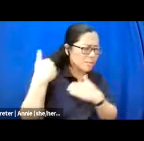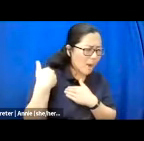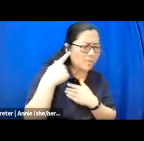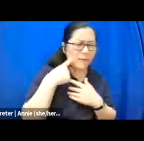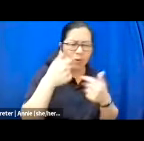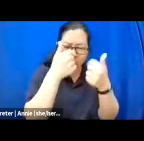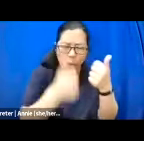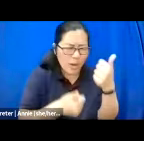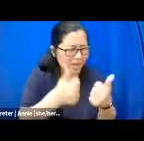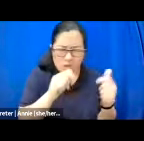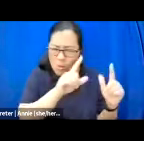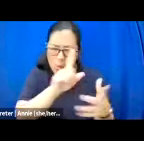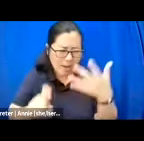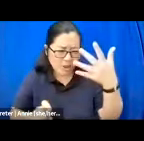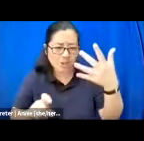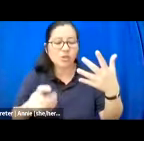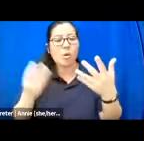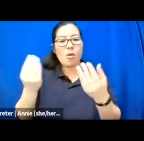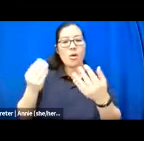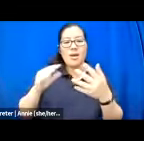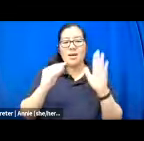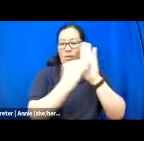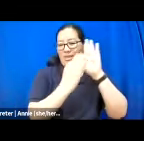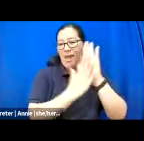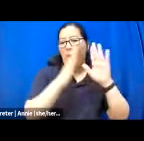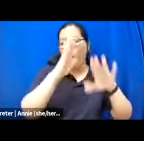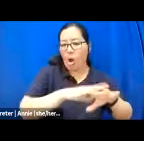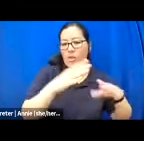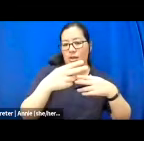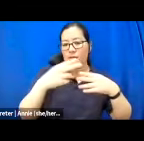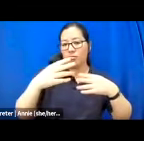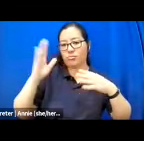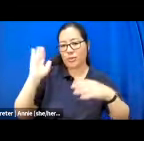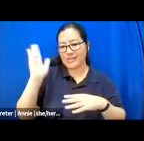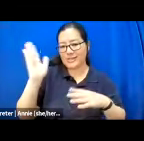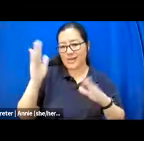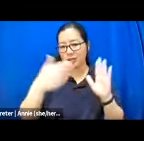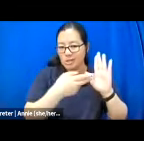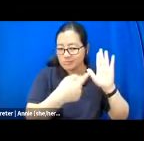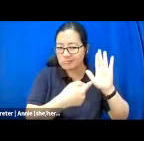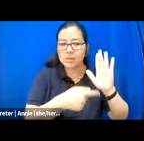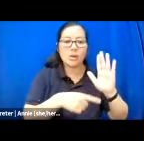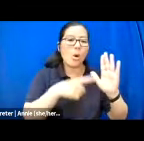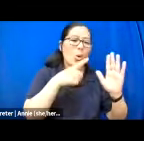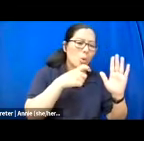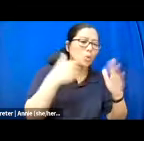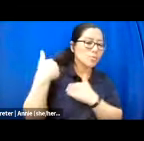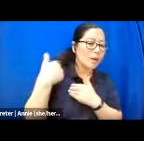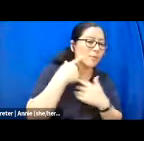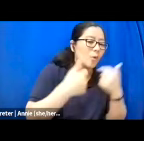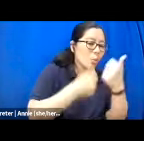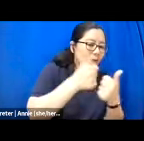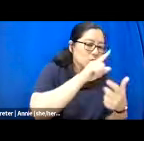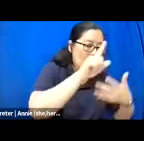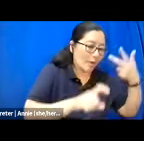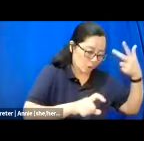indicate that on the presentation, if you haven't turned it in yet, or as we go through it. and do a little back and forth. So you got that draft in